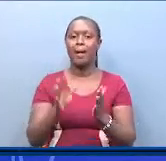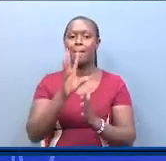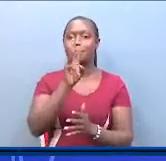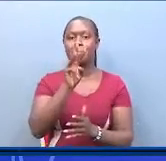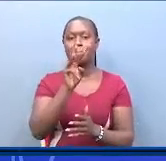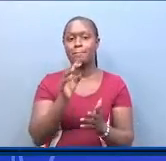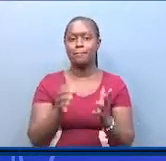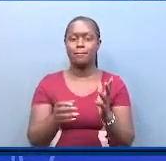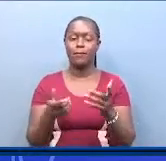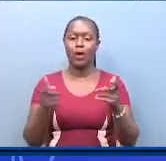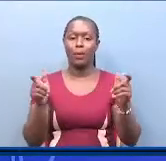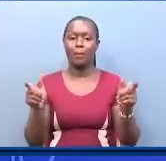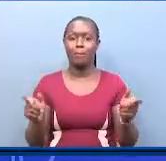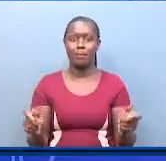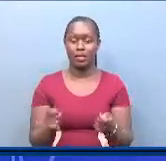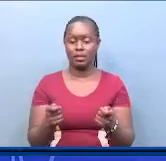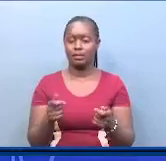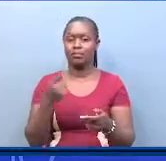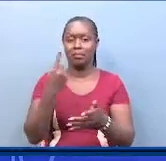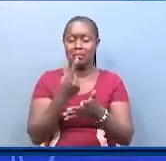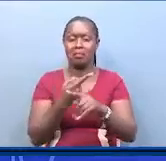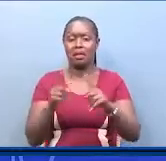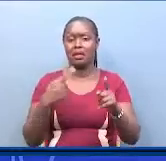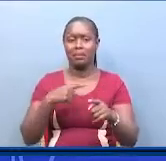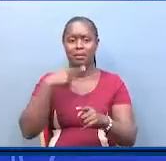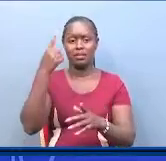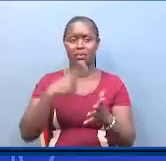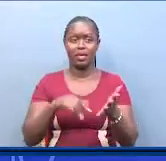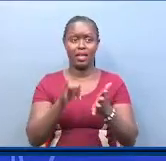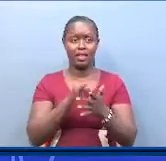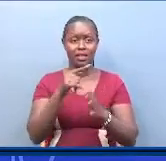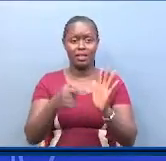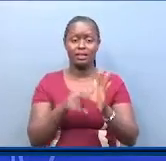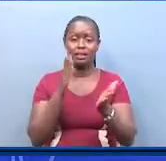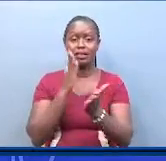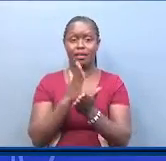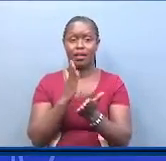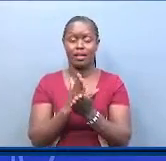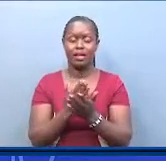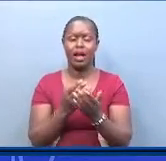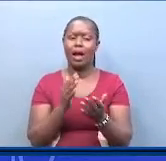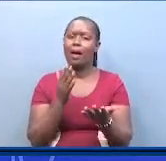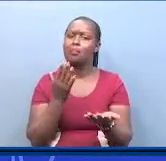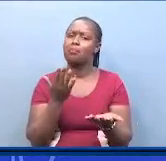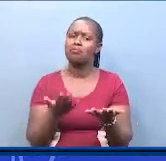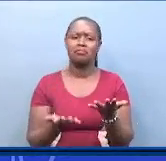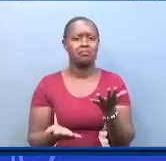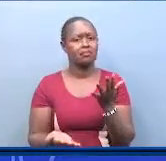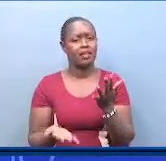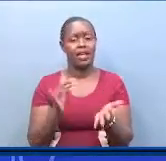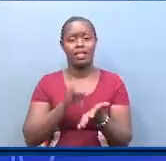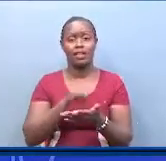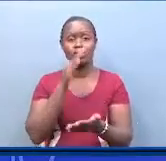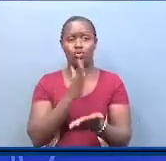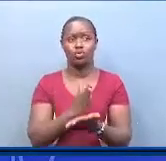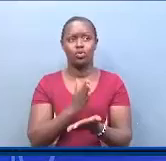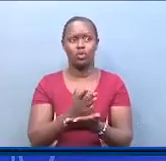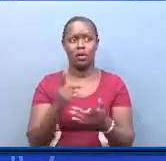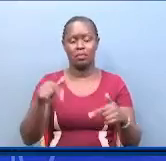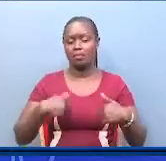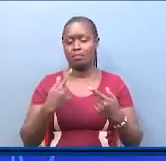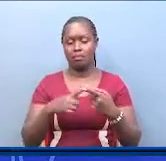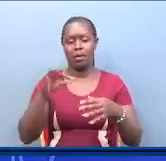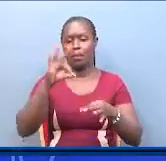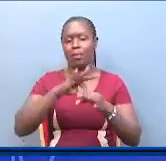will deliver that vote via magic. What I'm telling you is a reality, a probability that is real. I'm not a polling